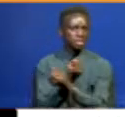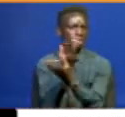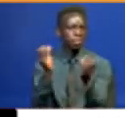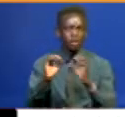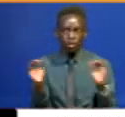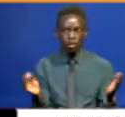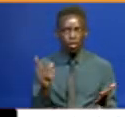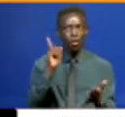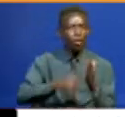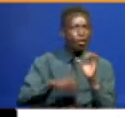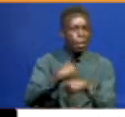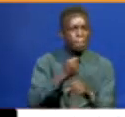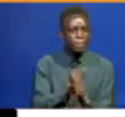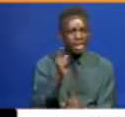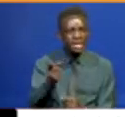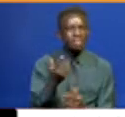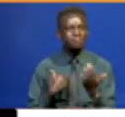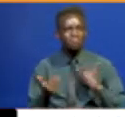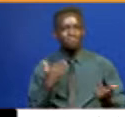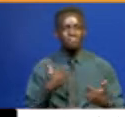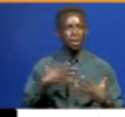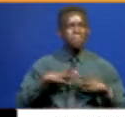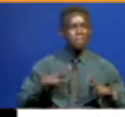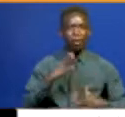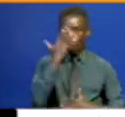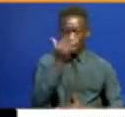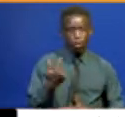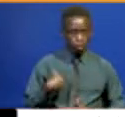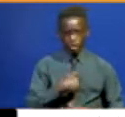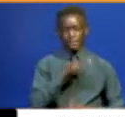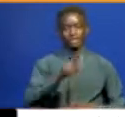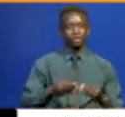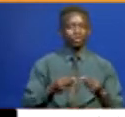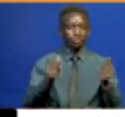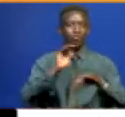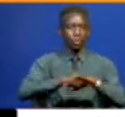demand? We should address that. All right, and still on addressing issues.